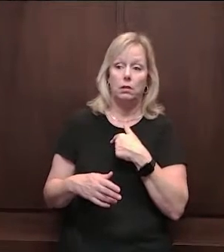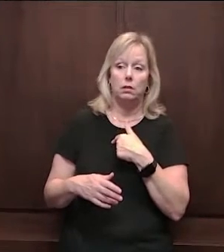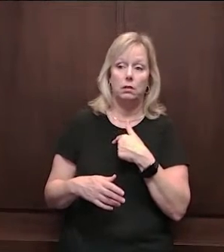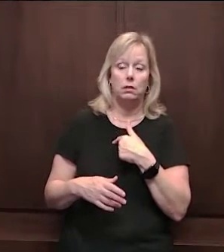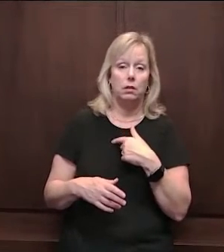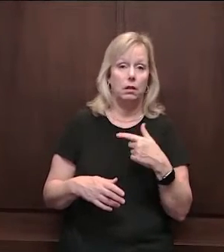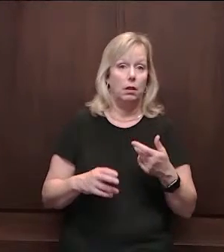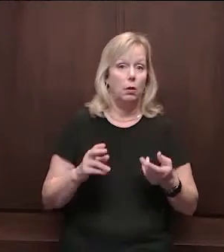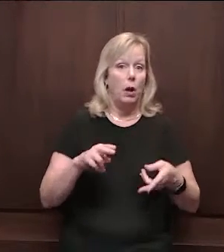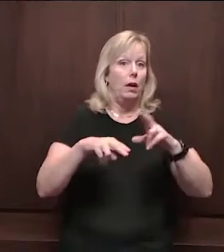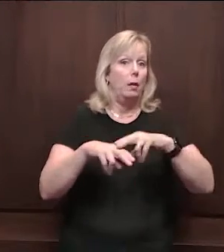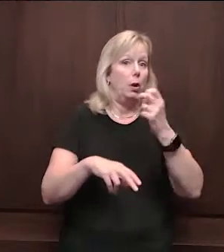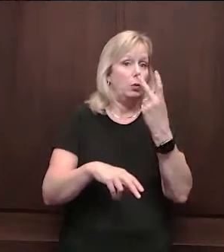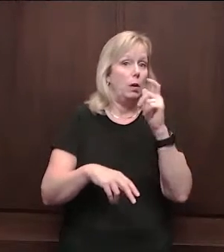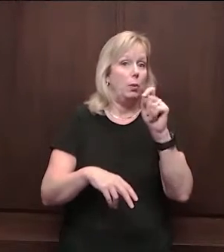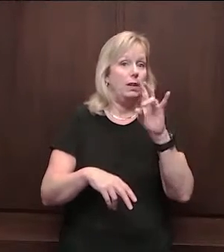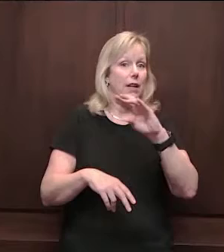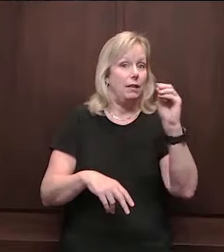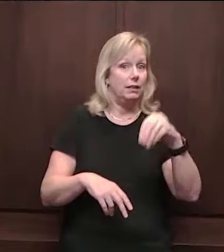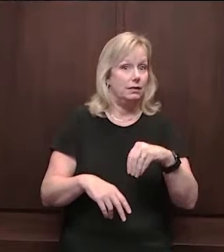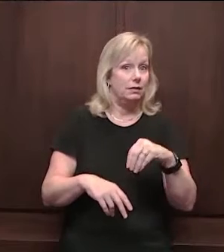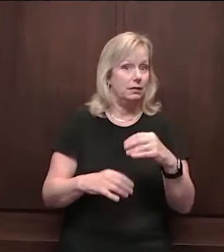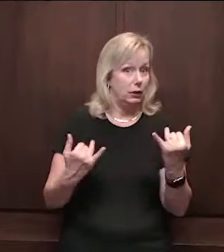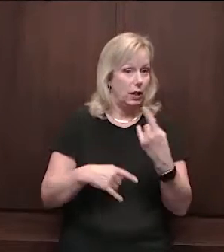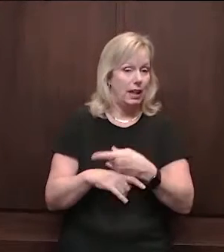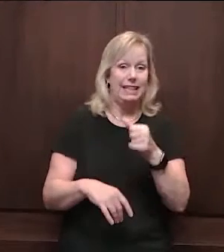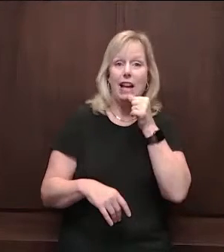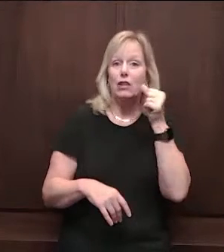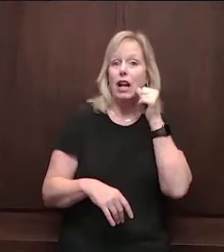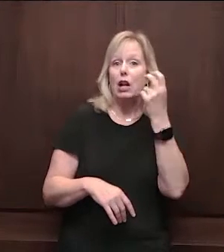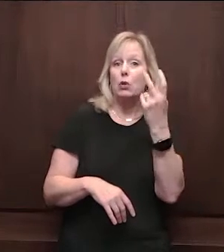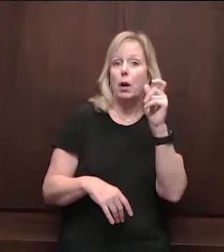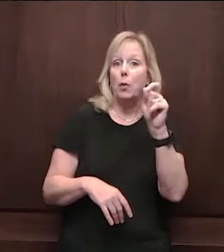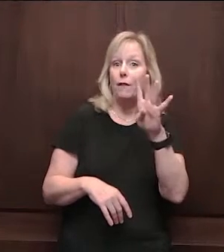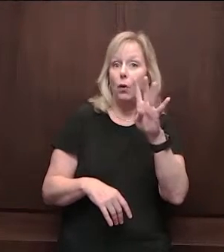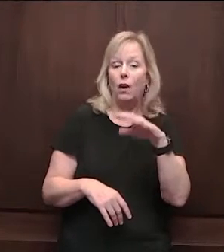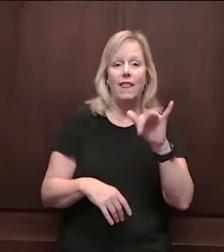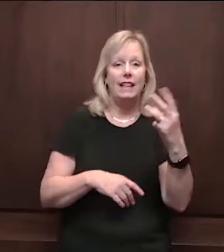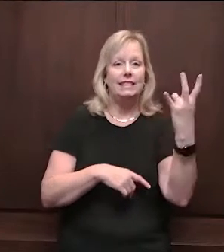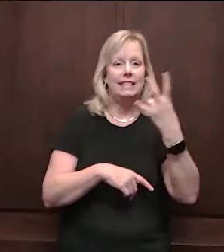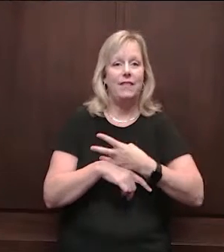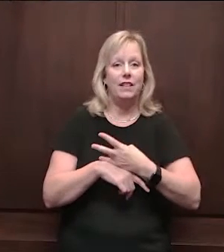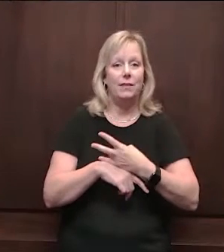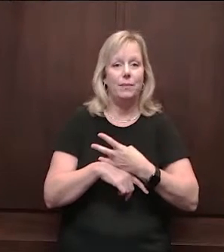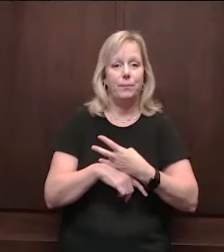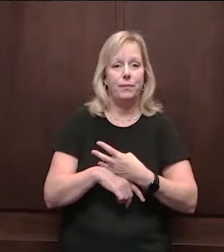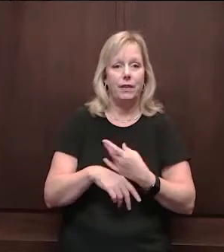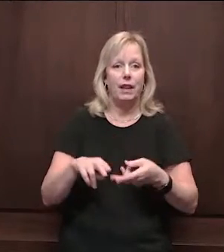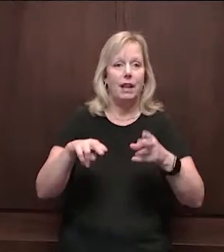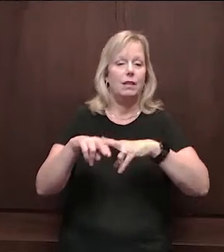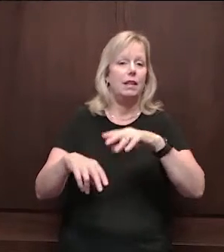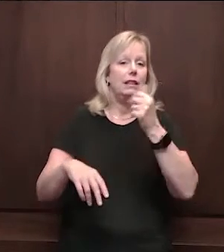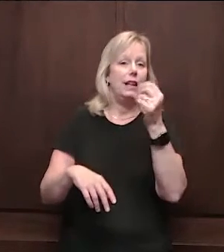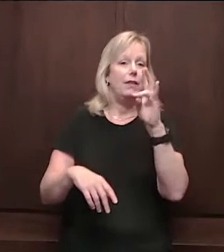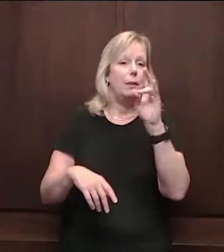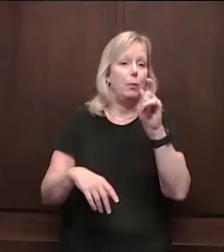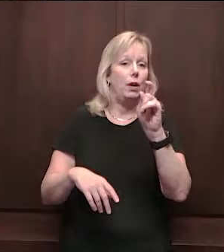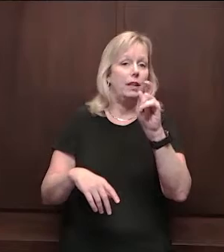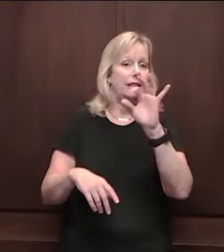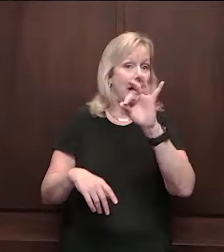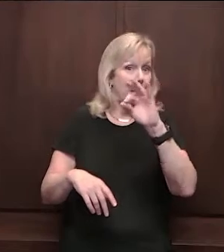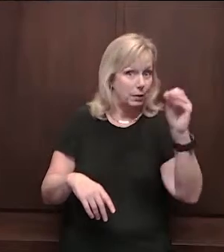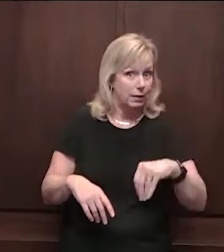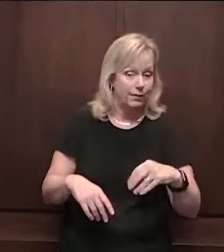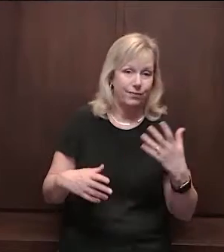to 12.7. We were 12.4 yesterday regionally. That 7-day rolling, up to 17.9, as you